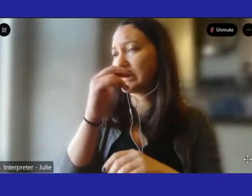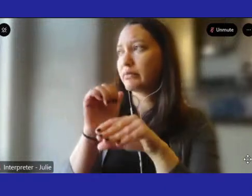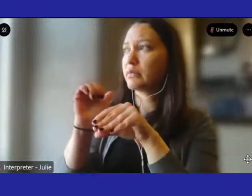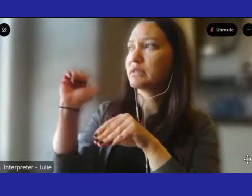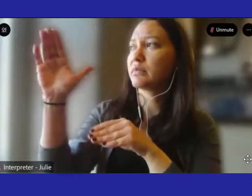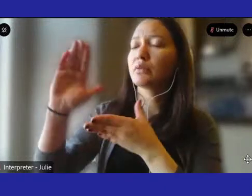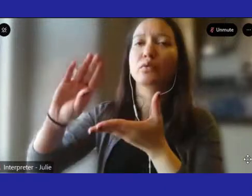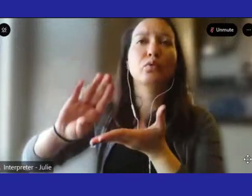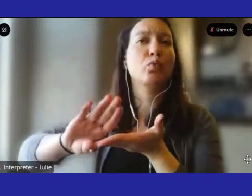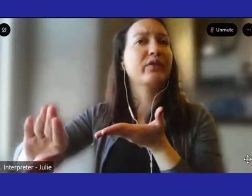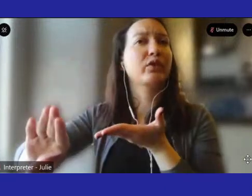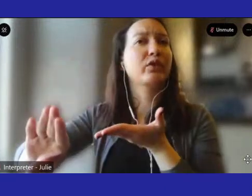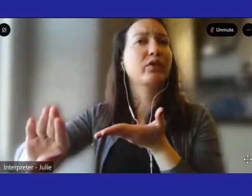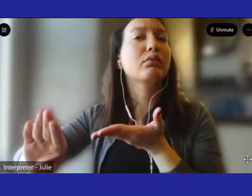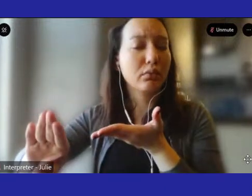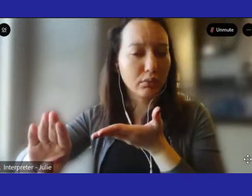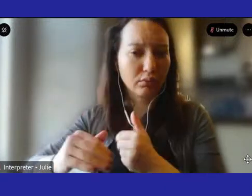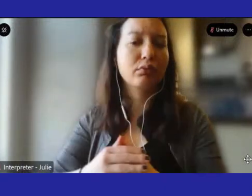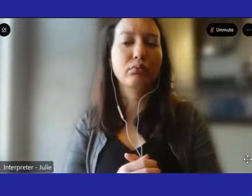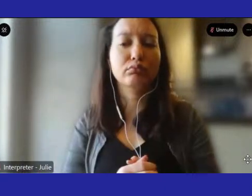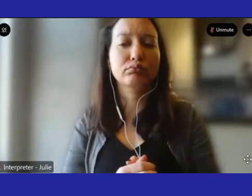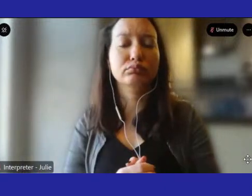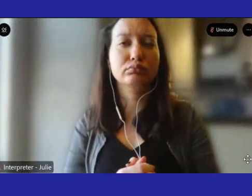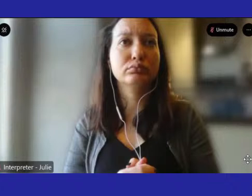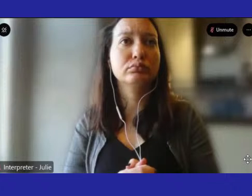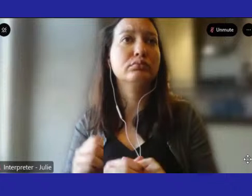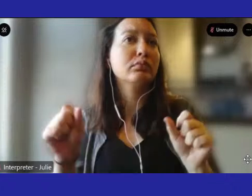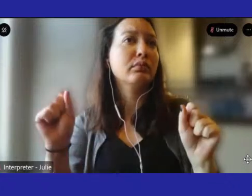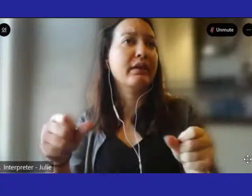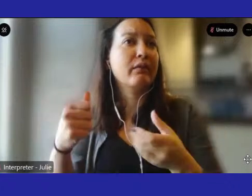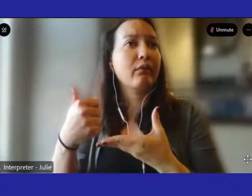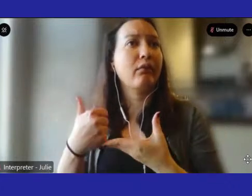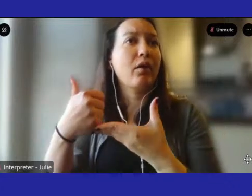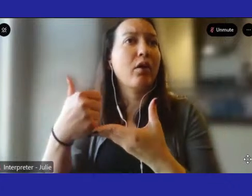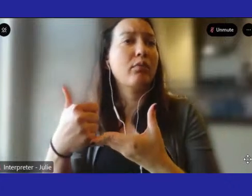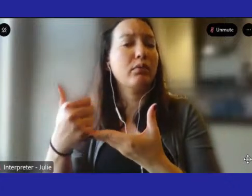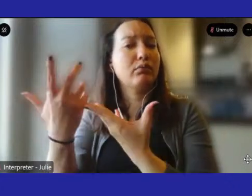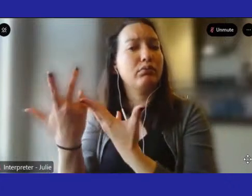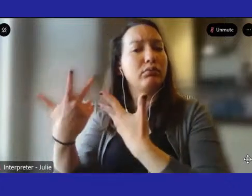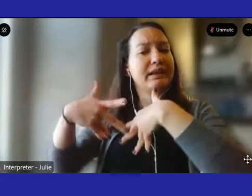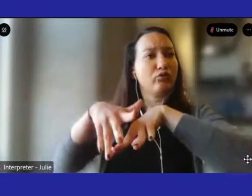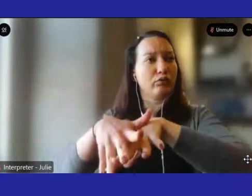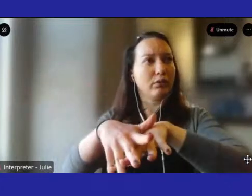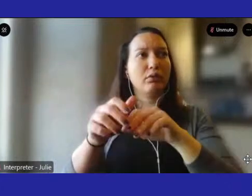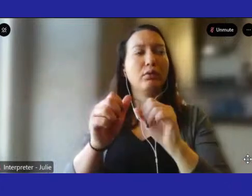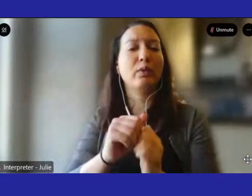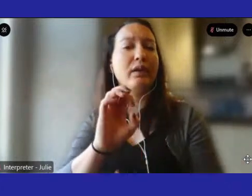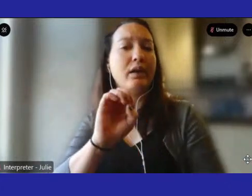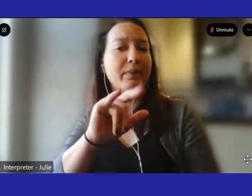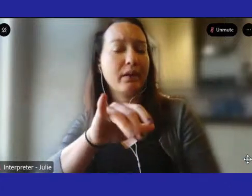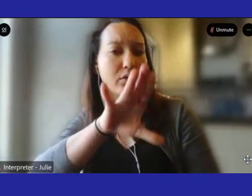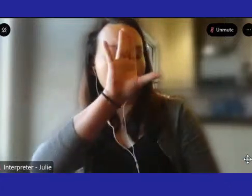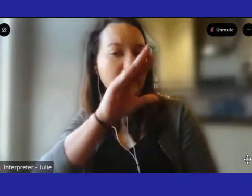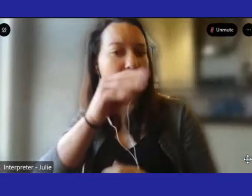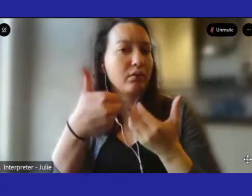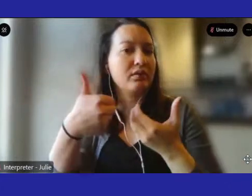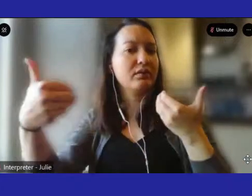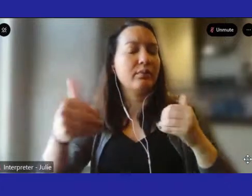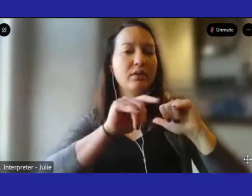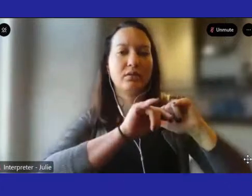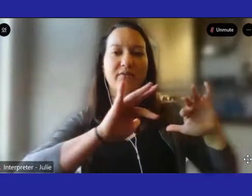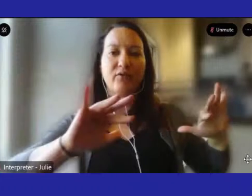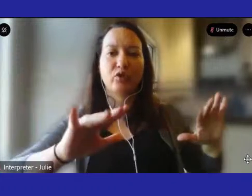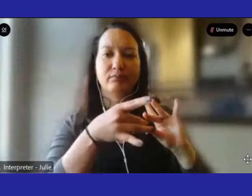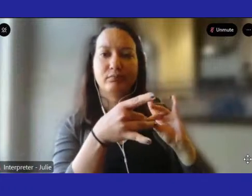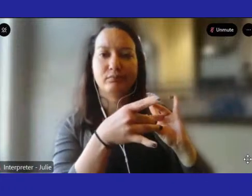And they're also able to help us integrate with Epic. This is separate from the diversity statement on